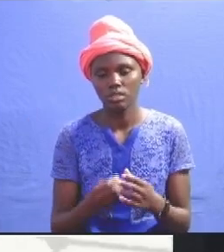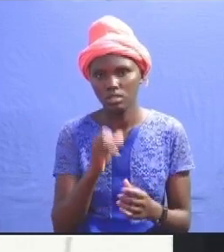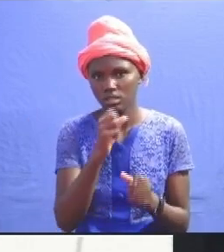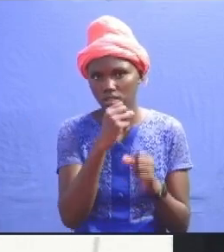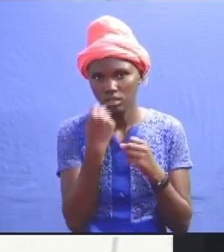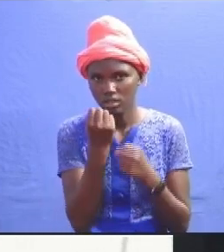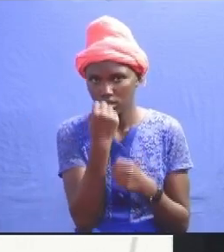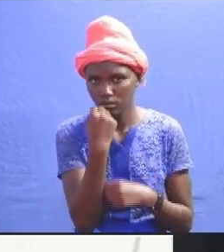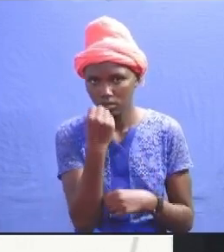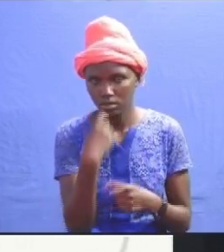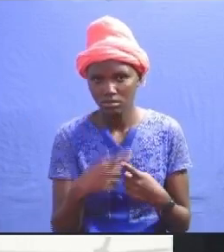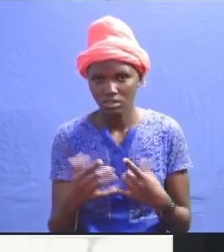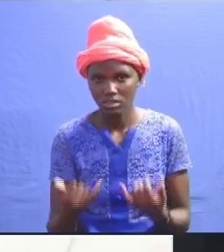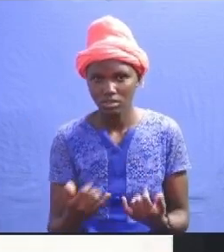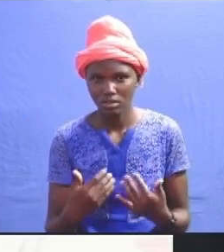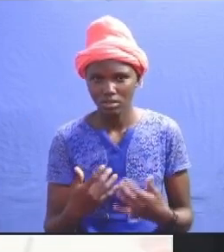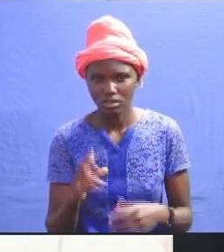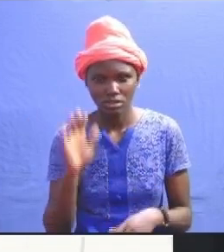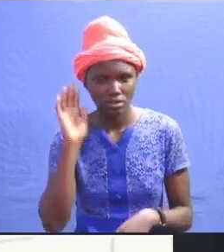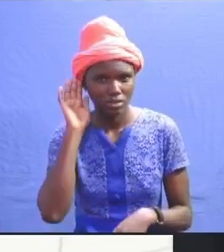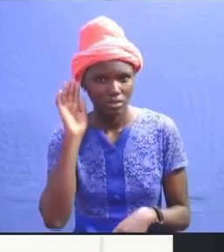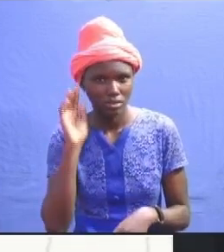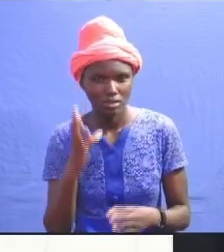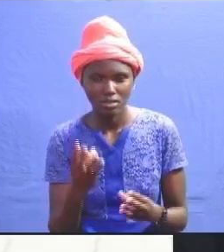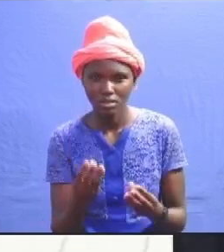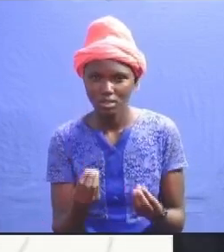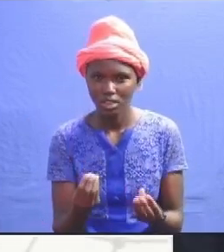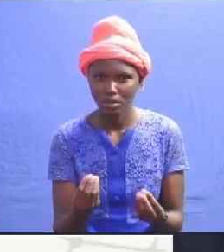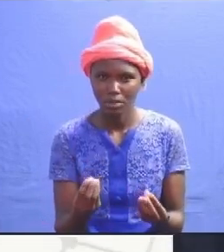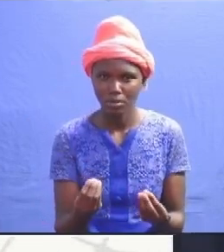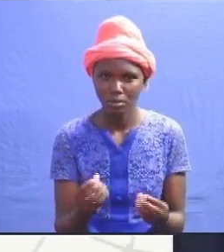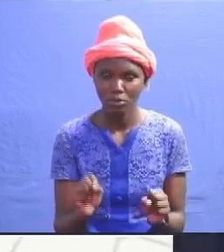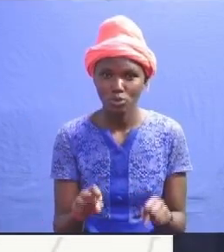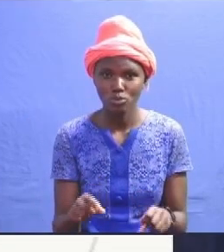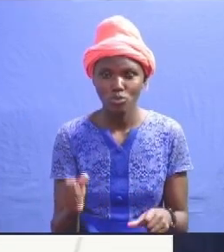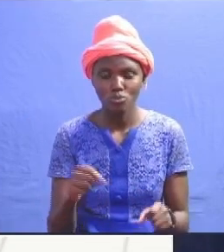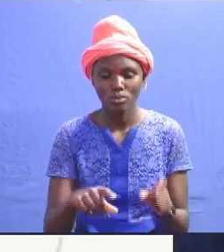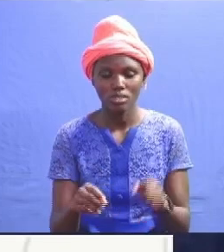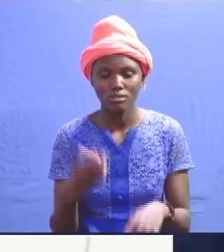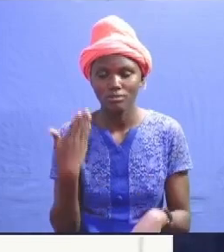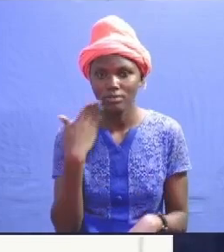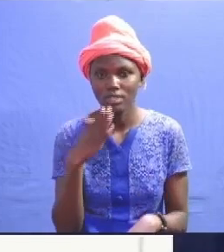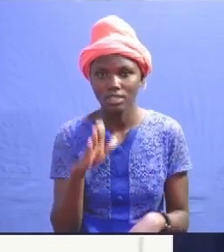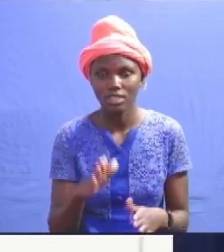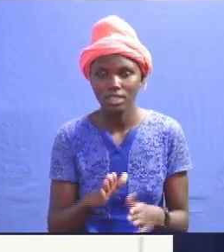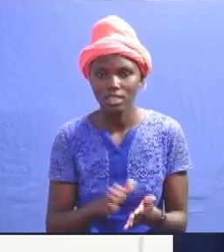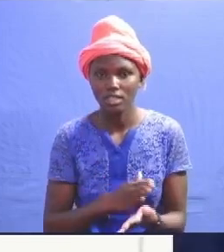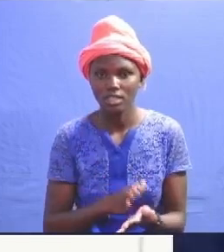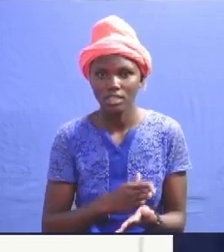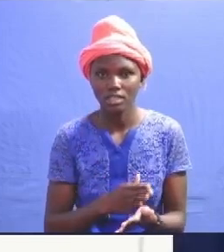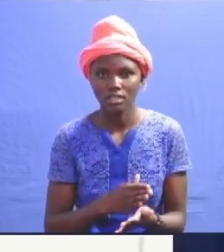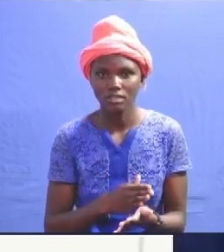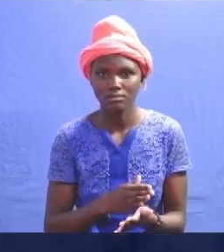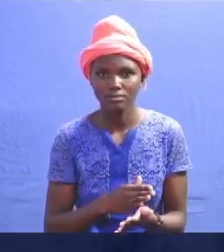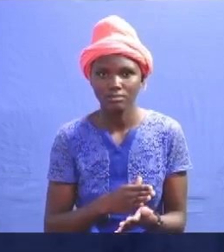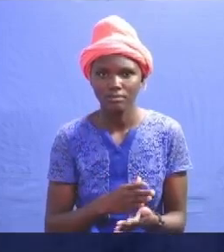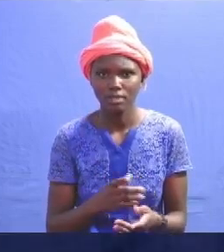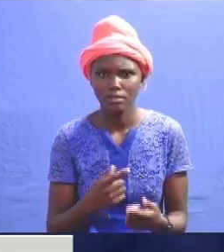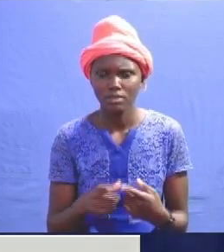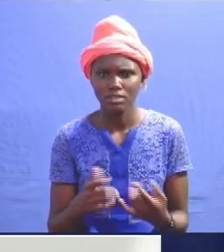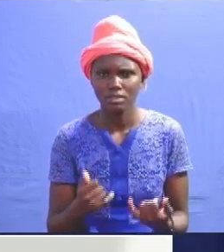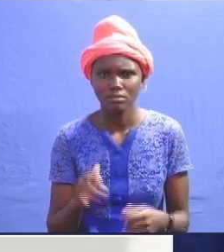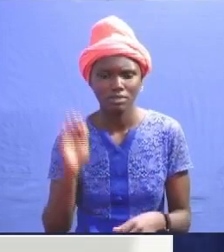Lakini wakati nilisikia mambo ya pamba, nilianza kupanda pamba mapema. lakini wakati nisikia mambo ya